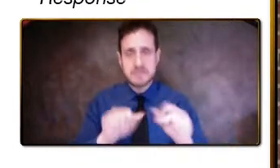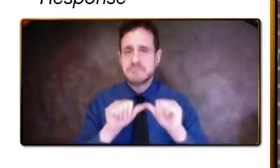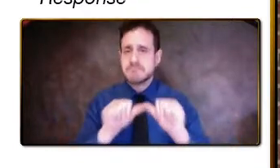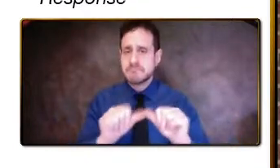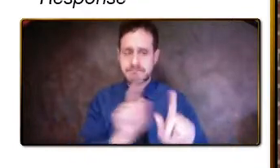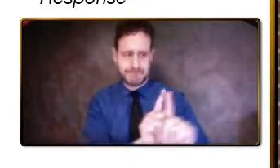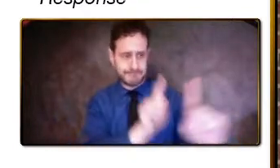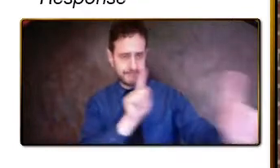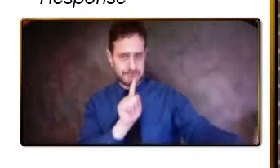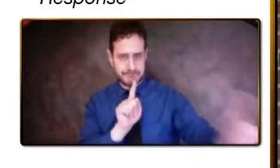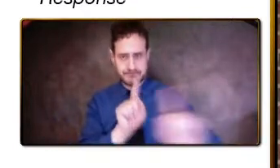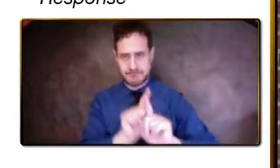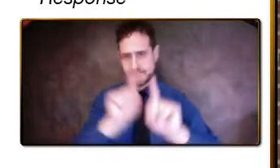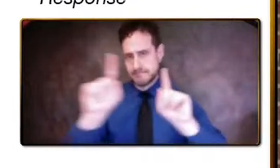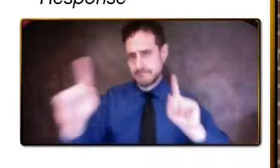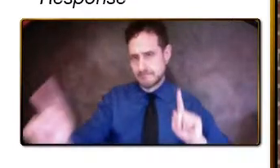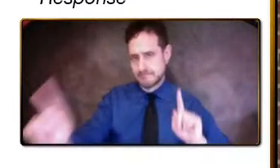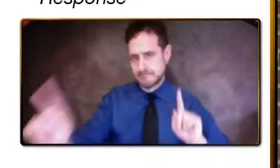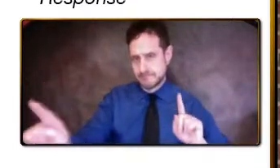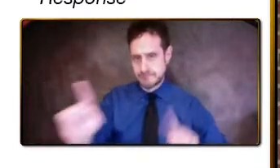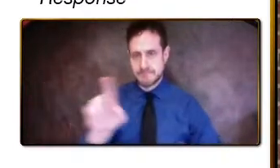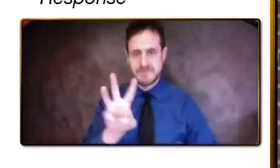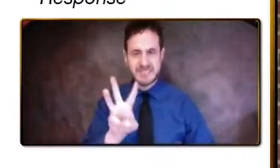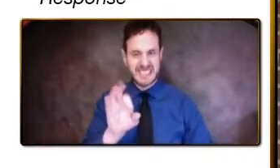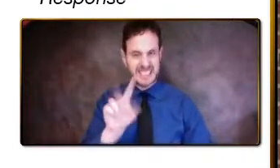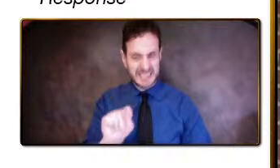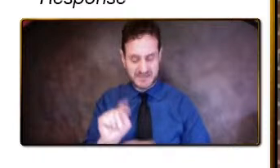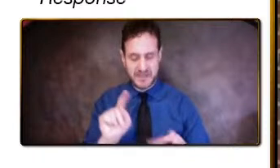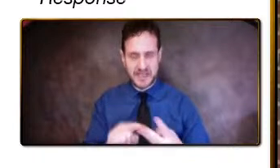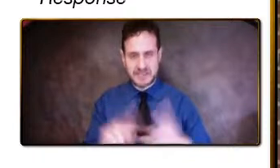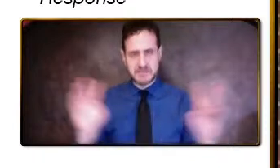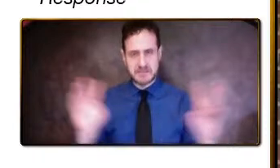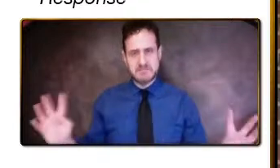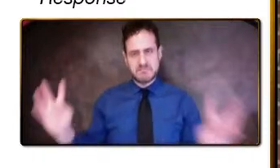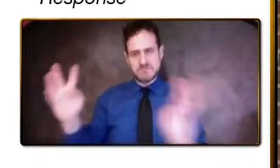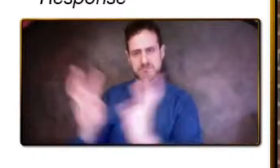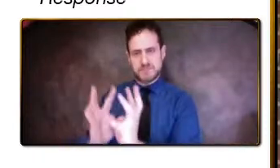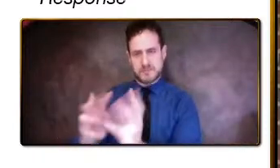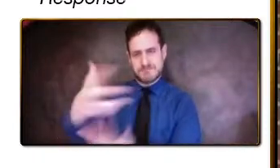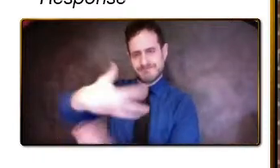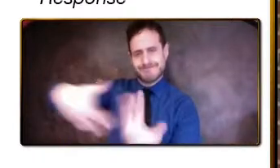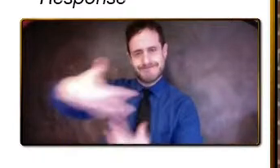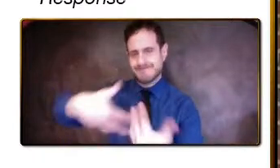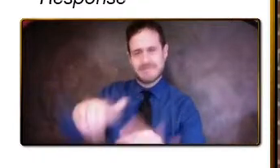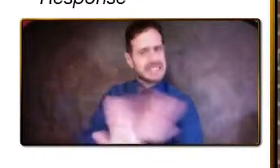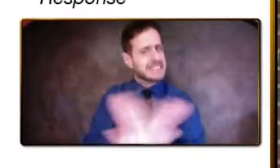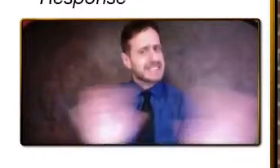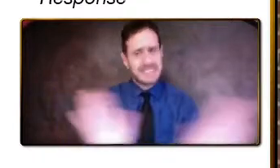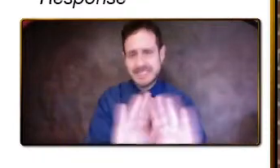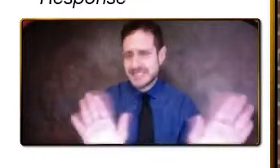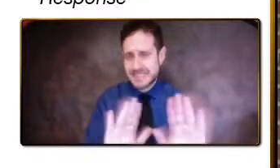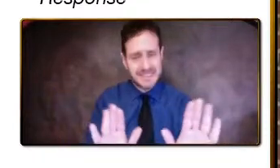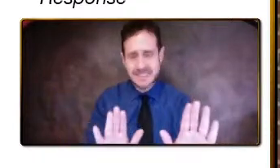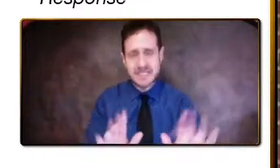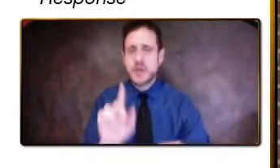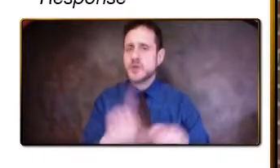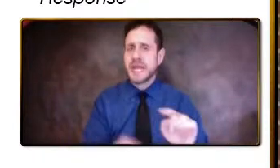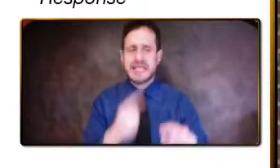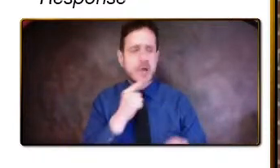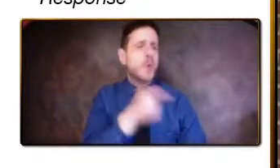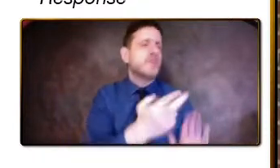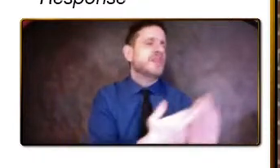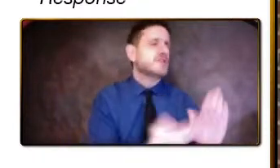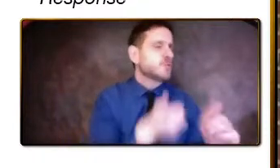maintain distance, continue to avoid large gatherings. We need to do all of these things. We can't pick and choose. This